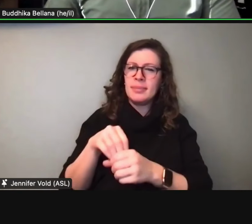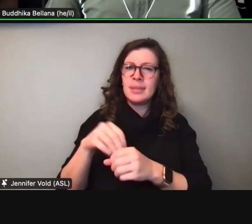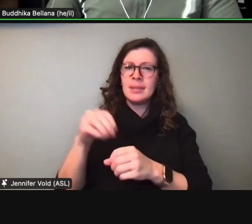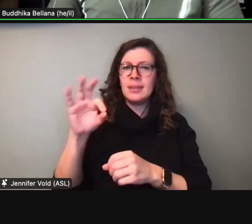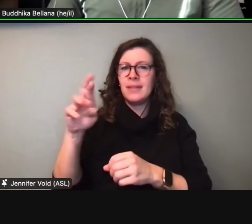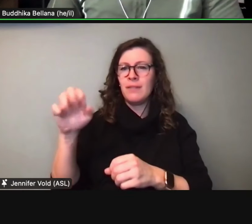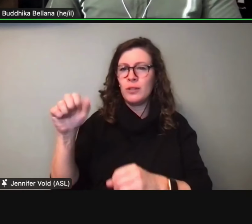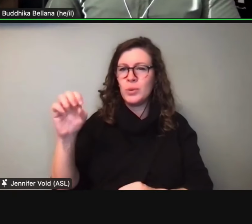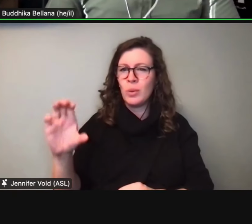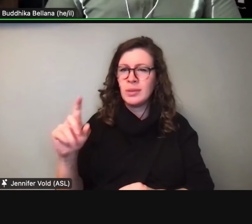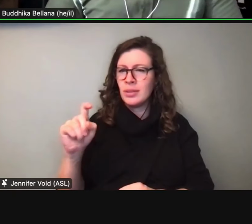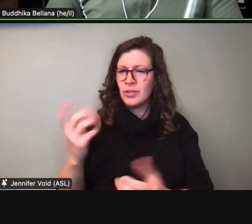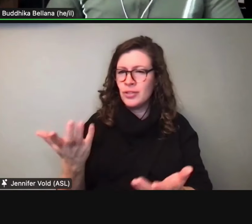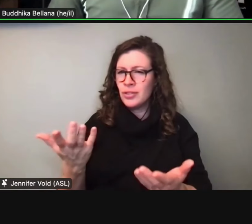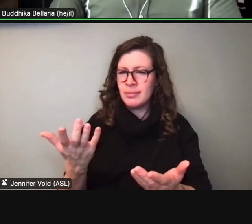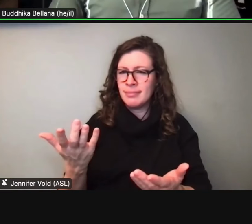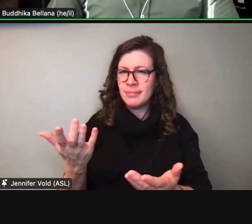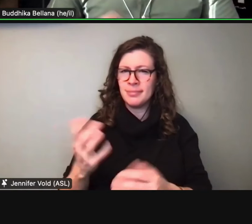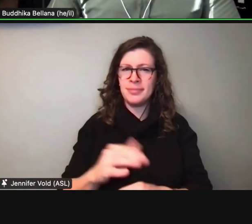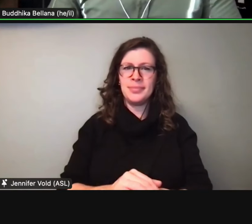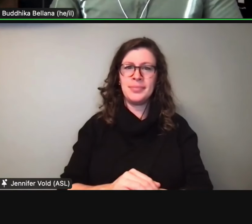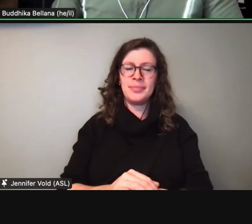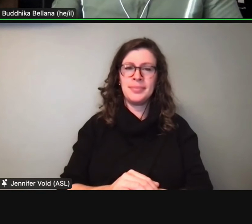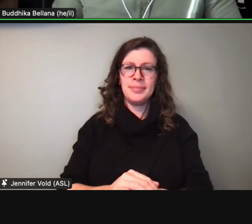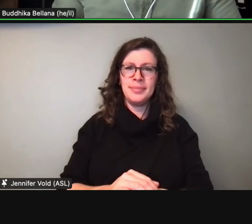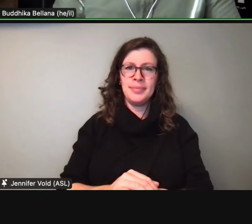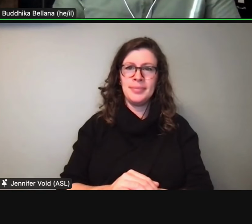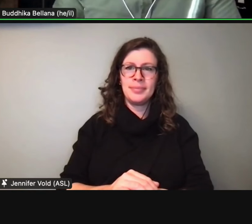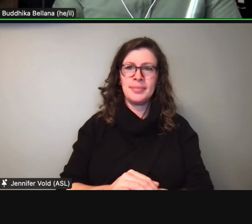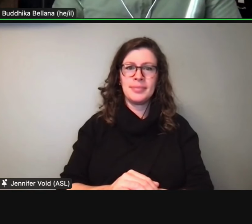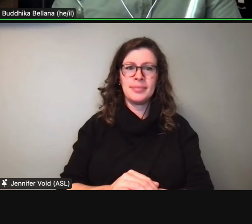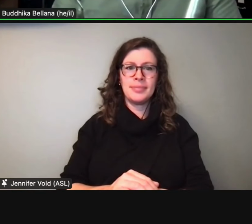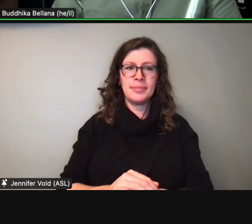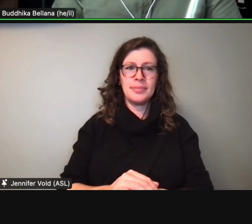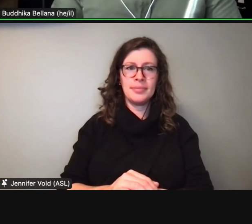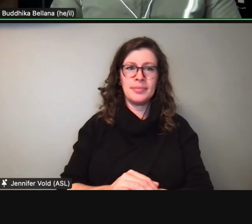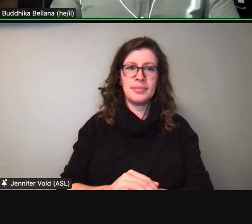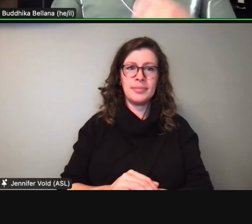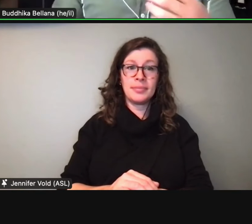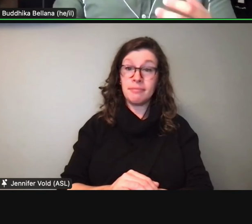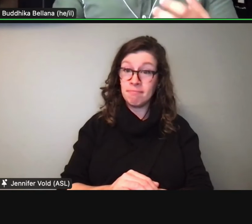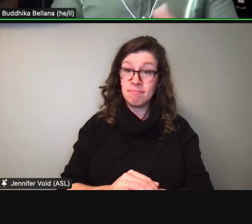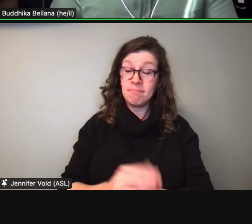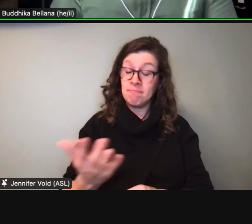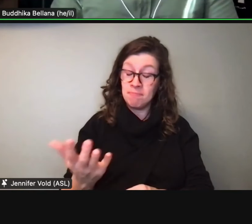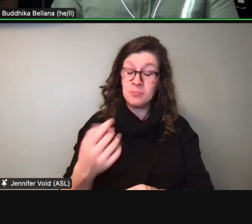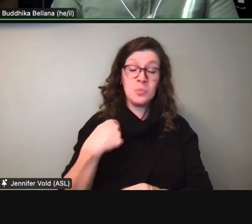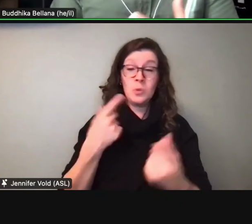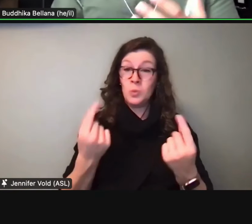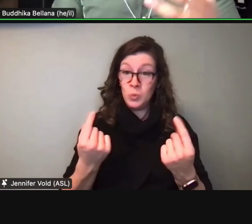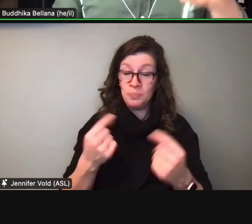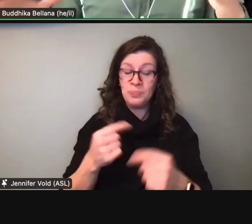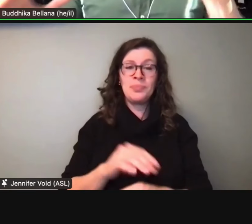story themes are expressed in free association? So we did this